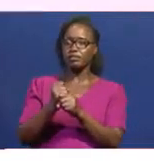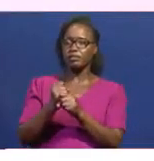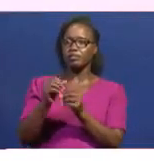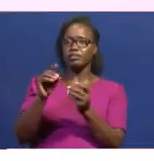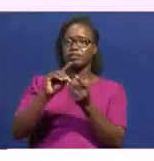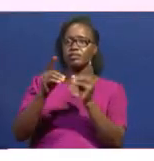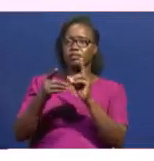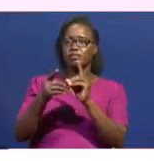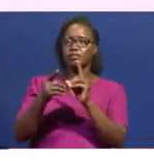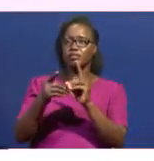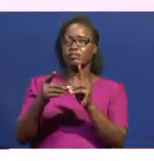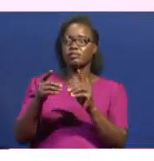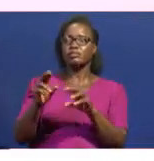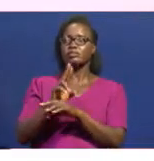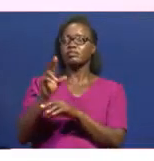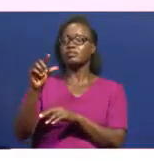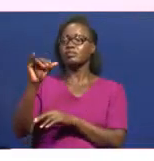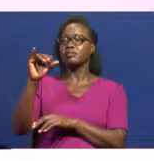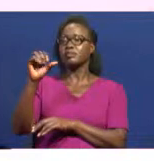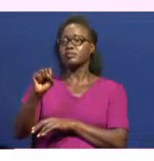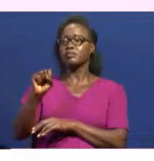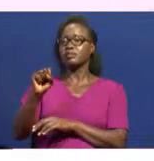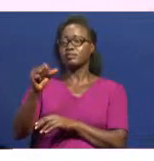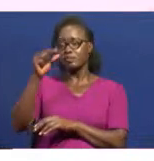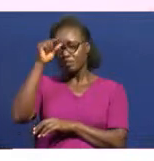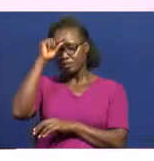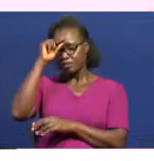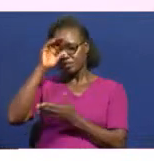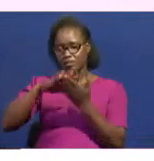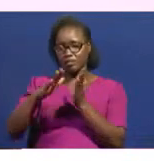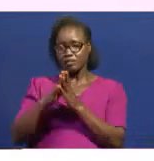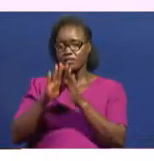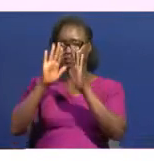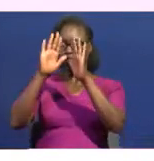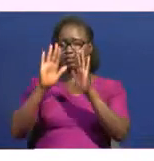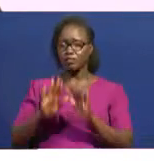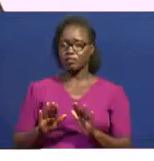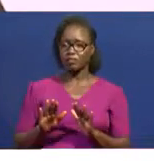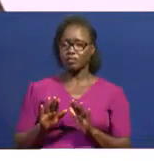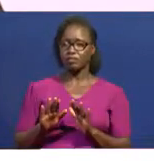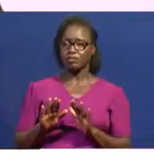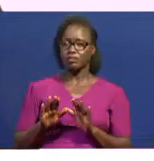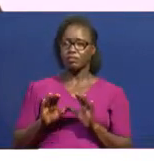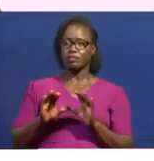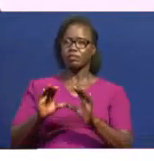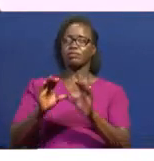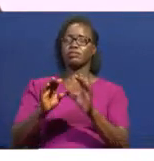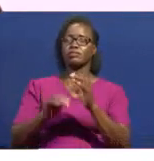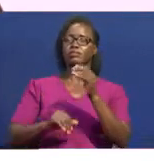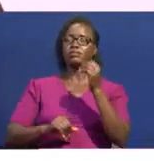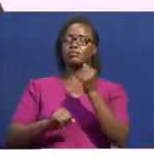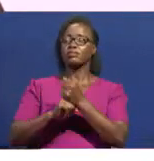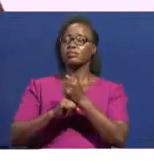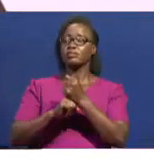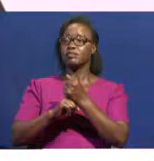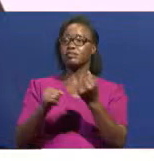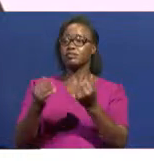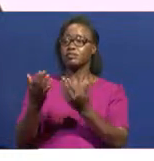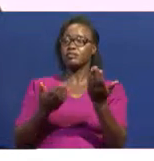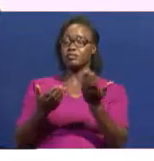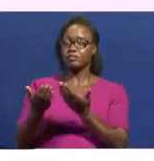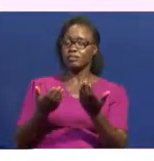data. The use of GIS in governments has therefore become a matter of necessity that fosters on effectiveness in service